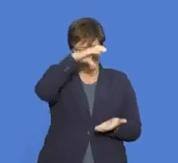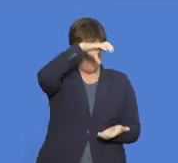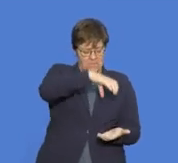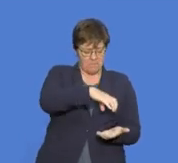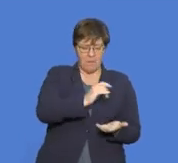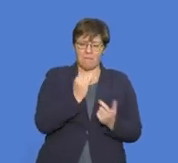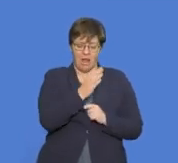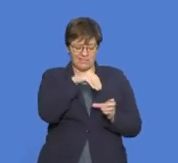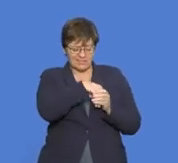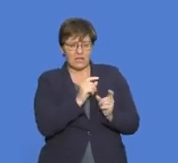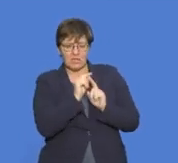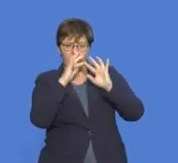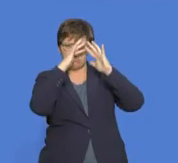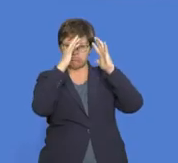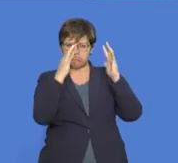find out.